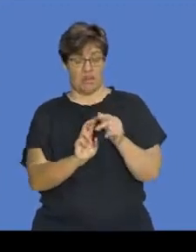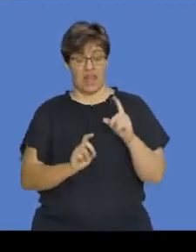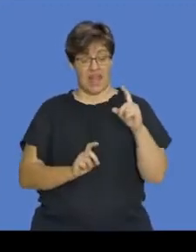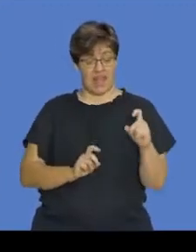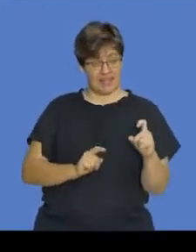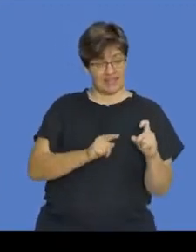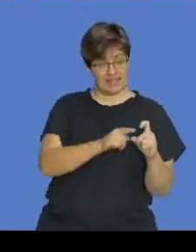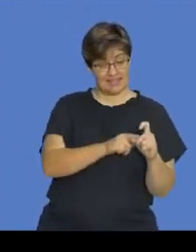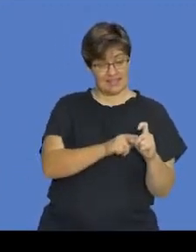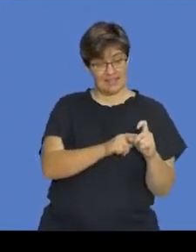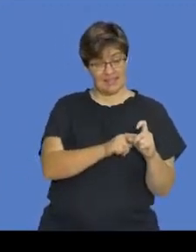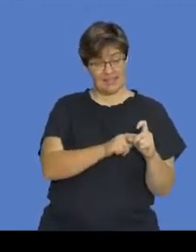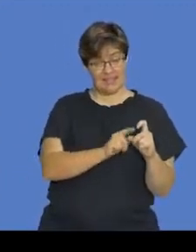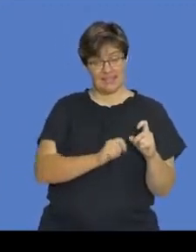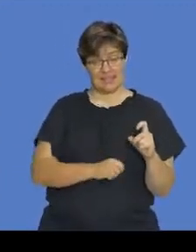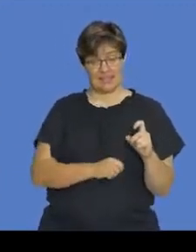X